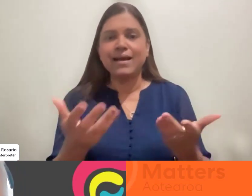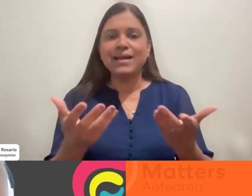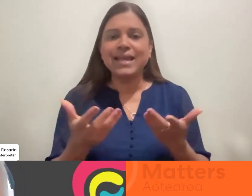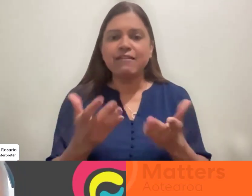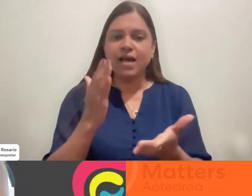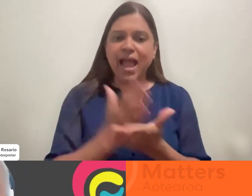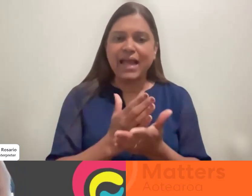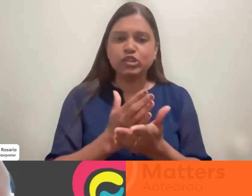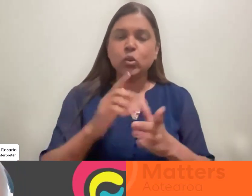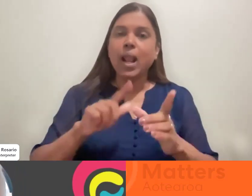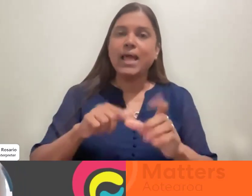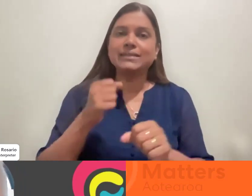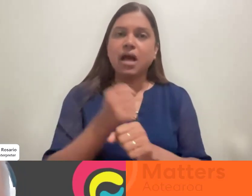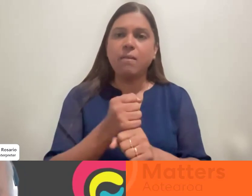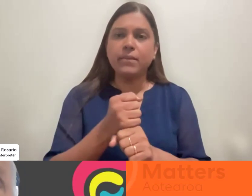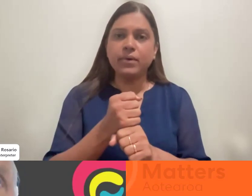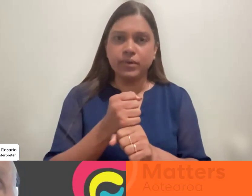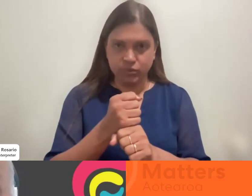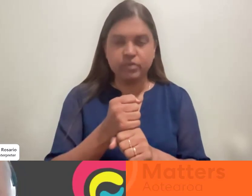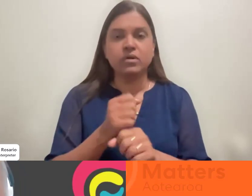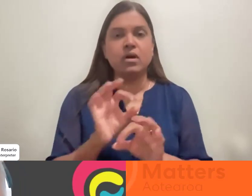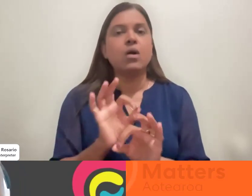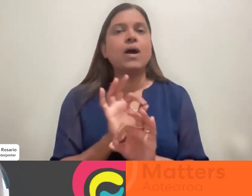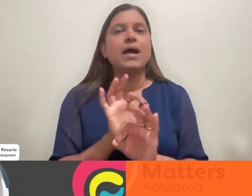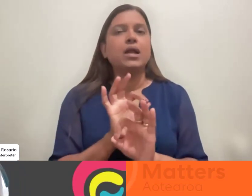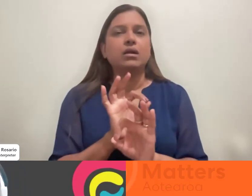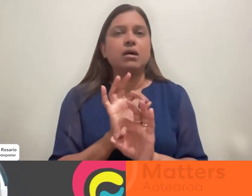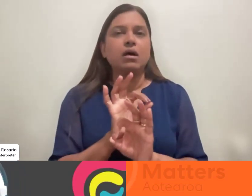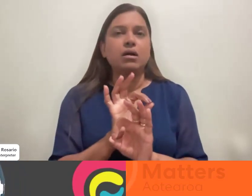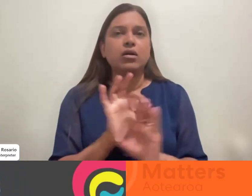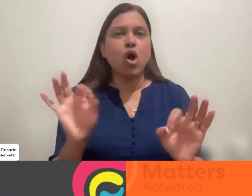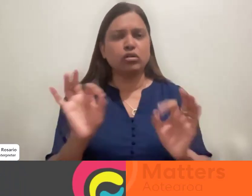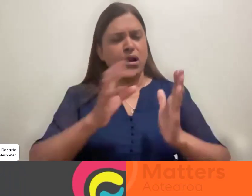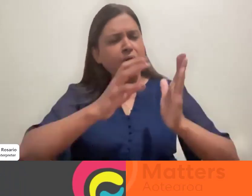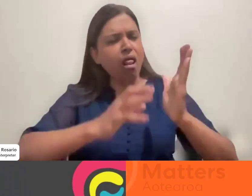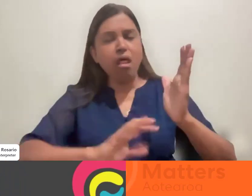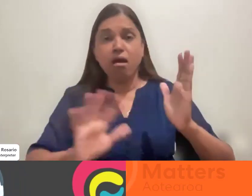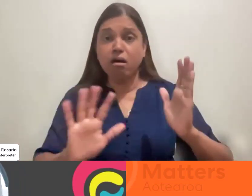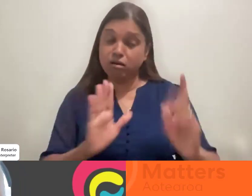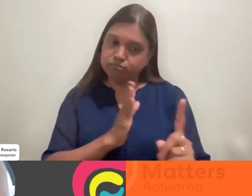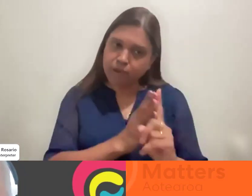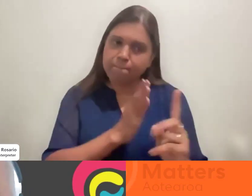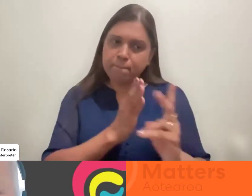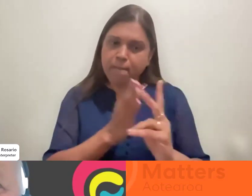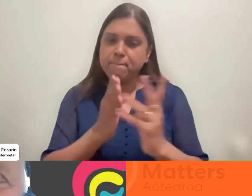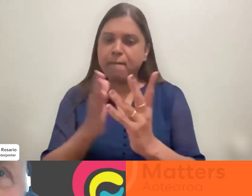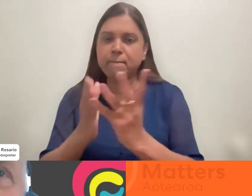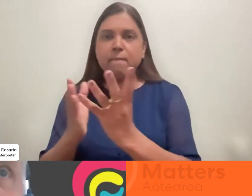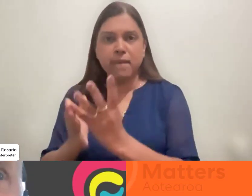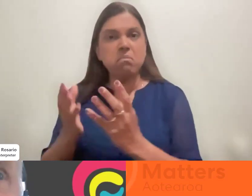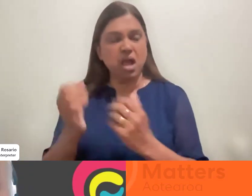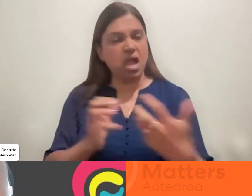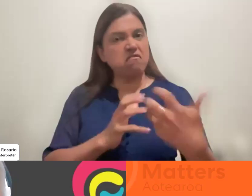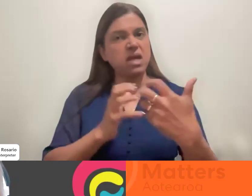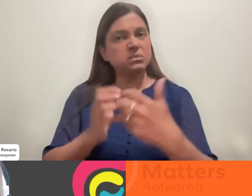do that, whilst not also being prescriptive. So I'm again conscious of my time running out, but I